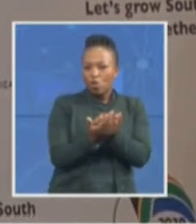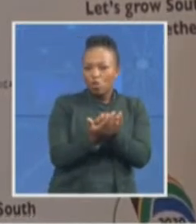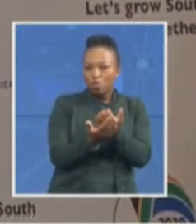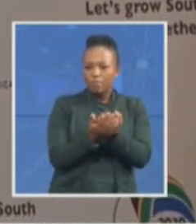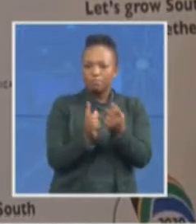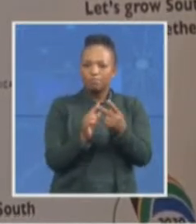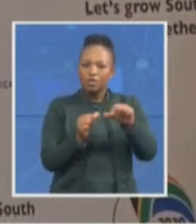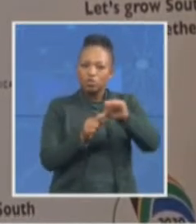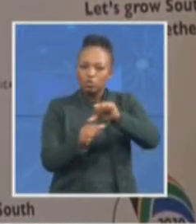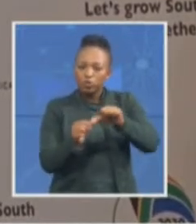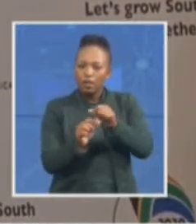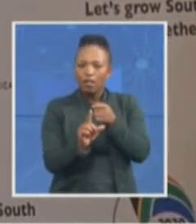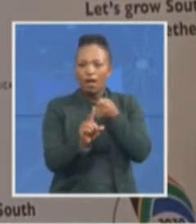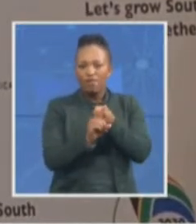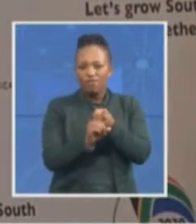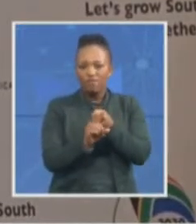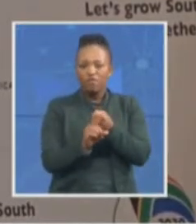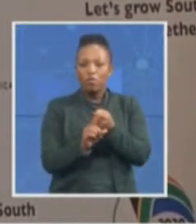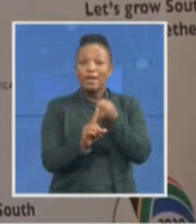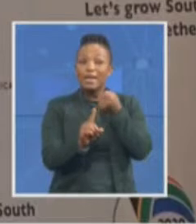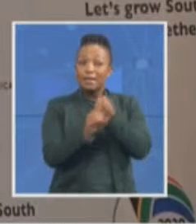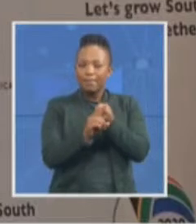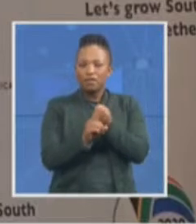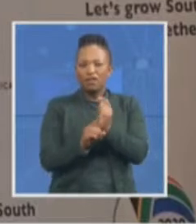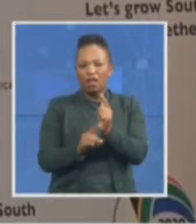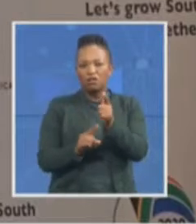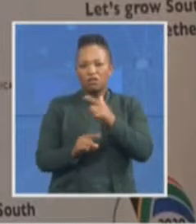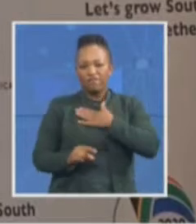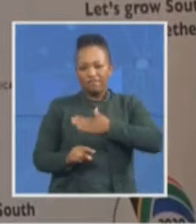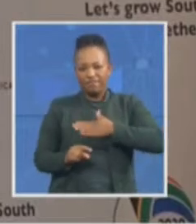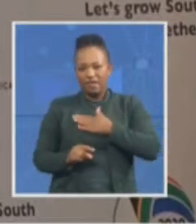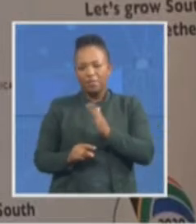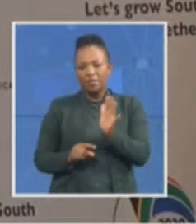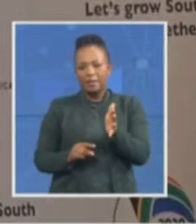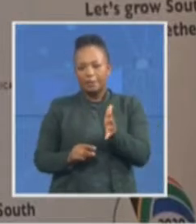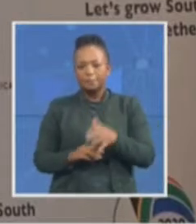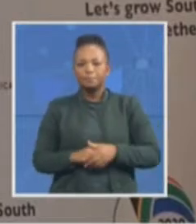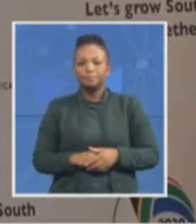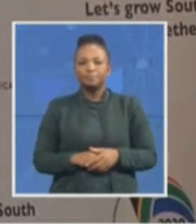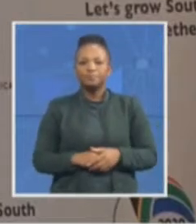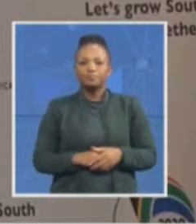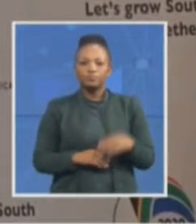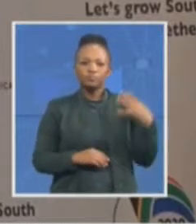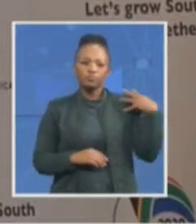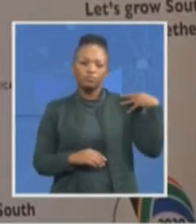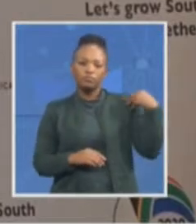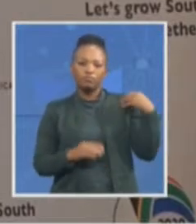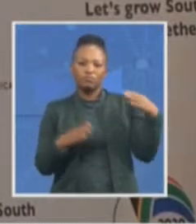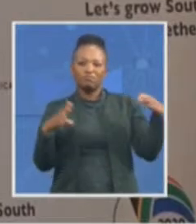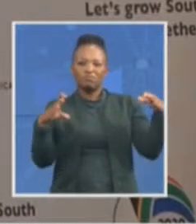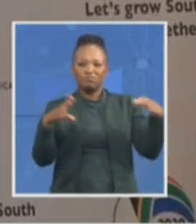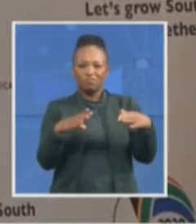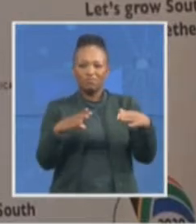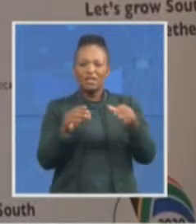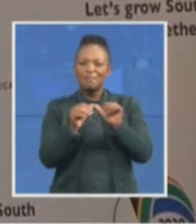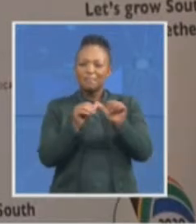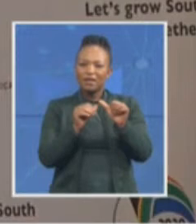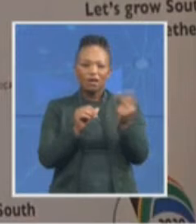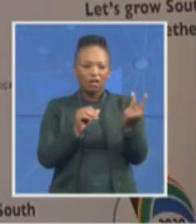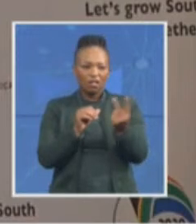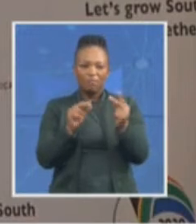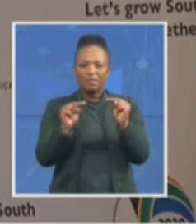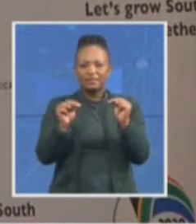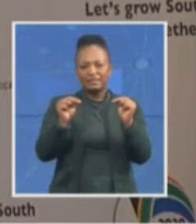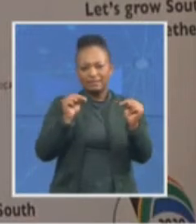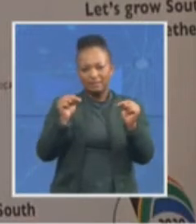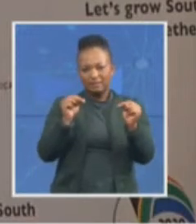The world. Cabinet calls for a negotiated diplomatic solution and urge all parties to